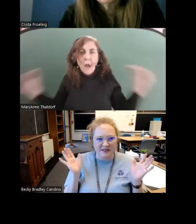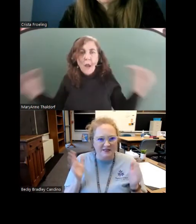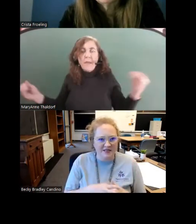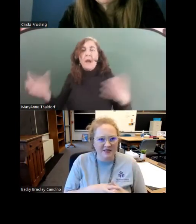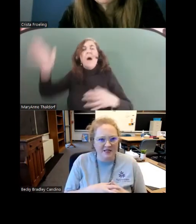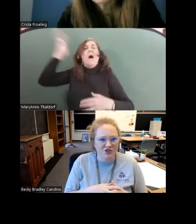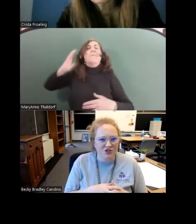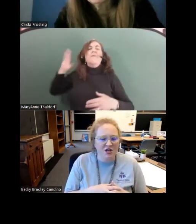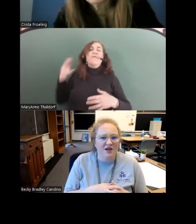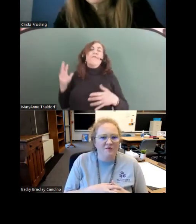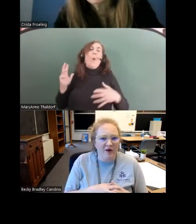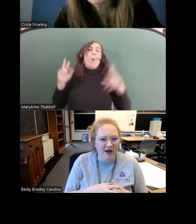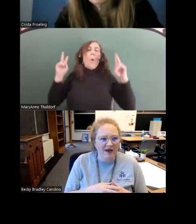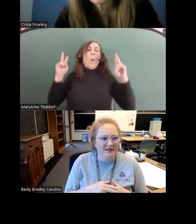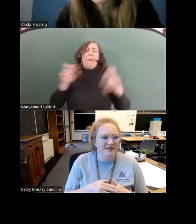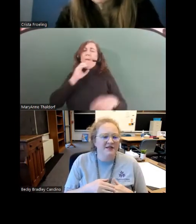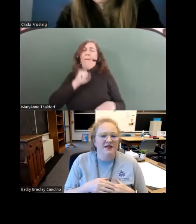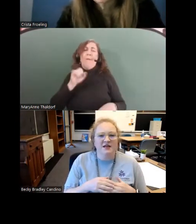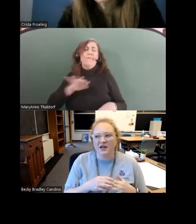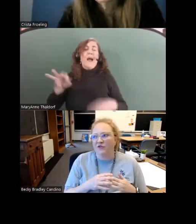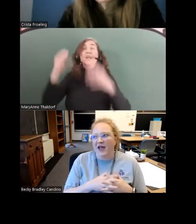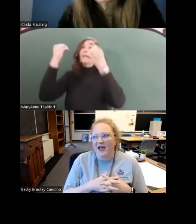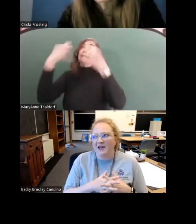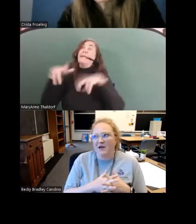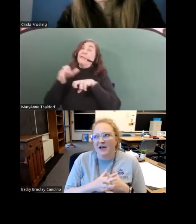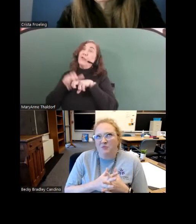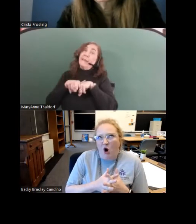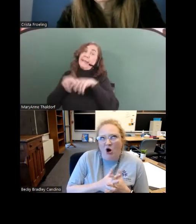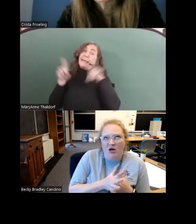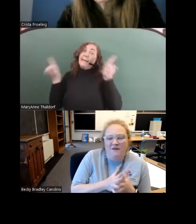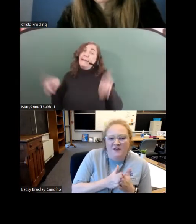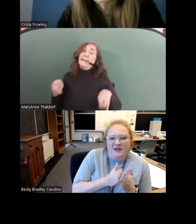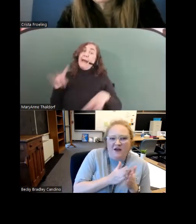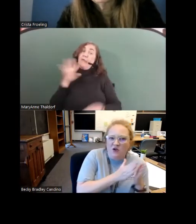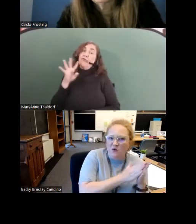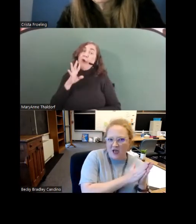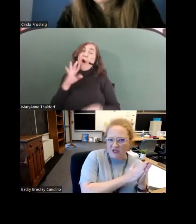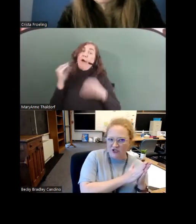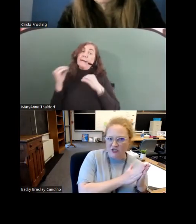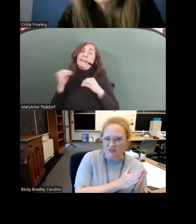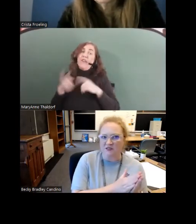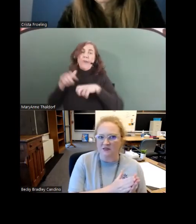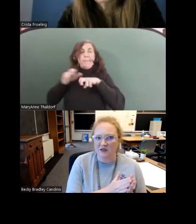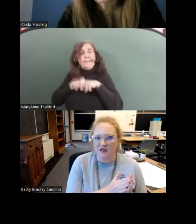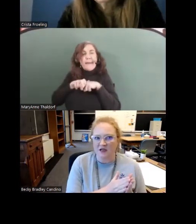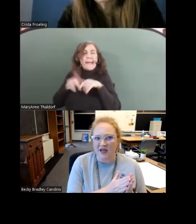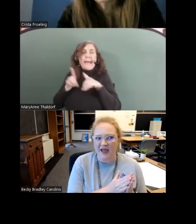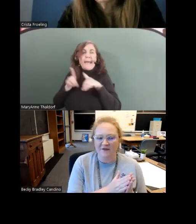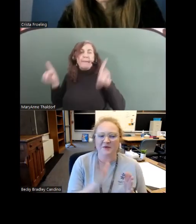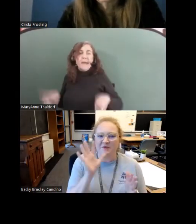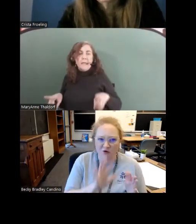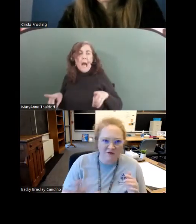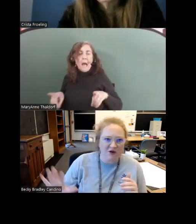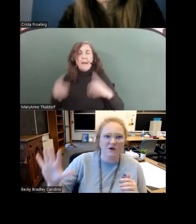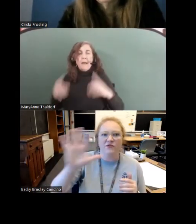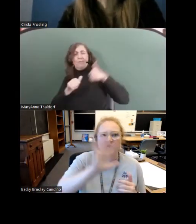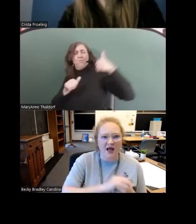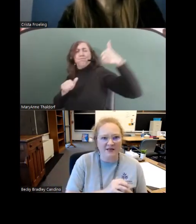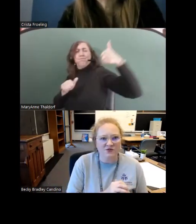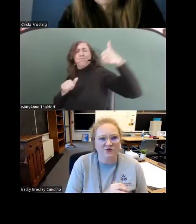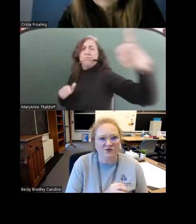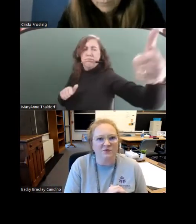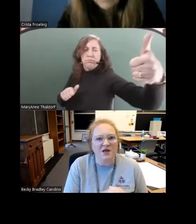and teach, but, you know, they, as part of the evaluation, they have to be moving around